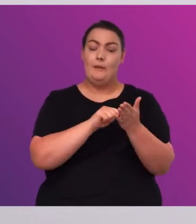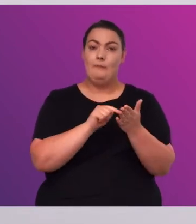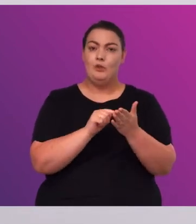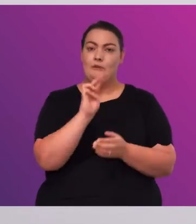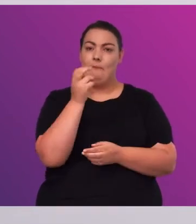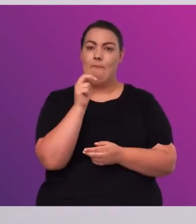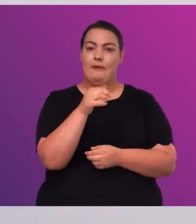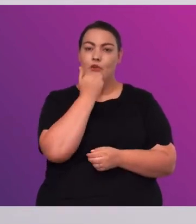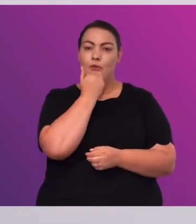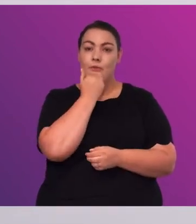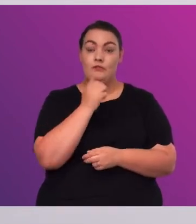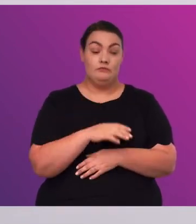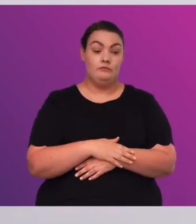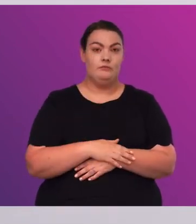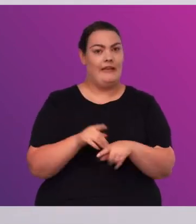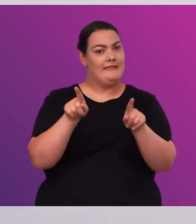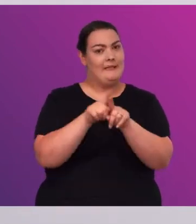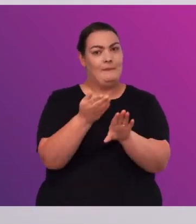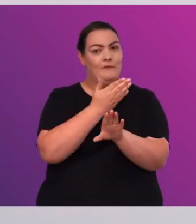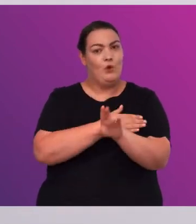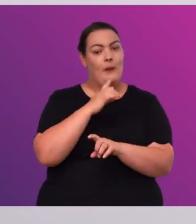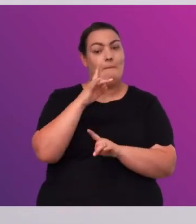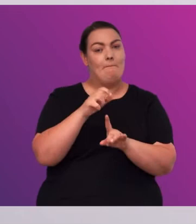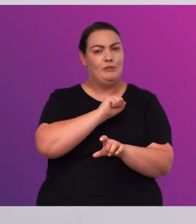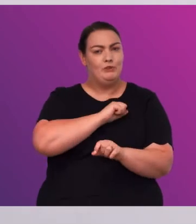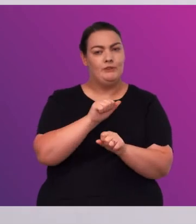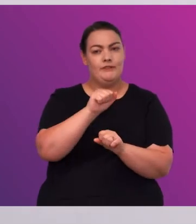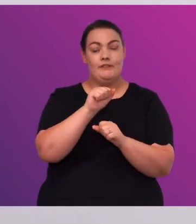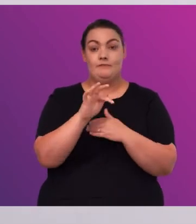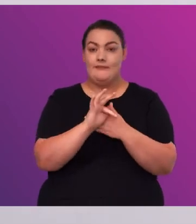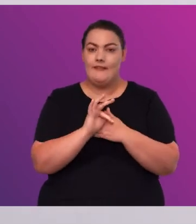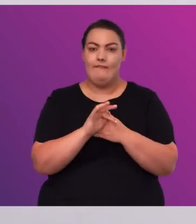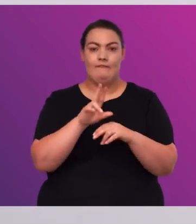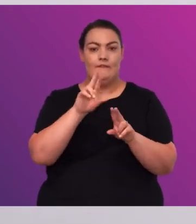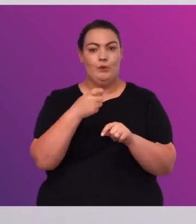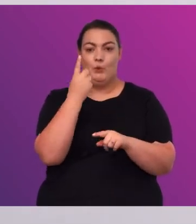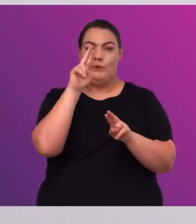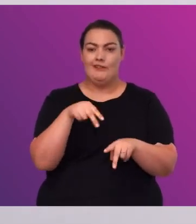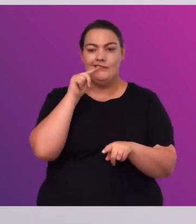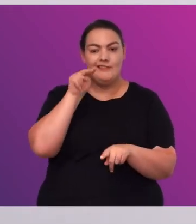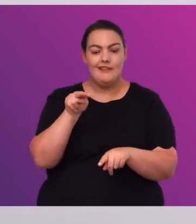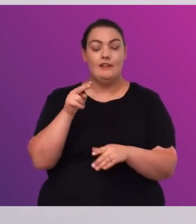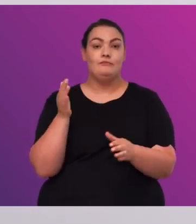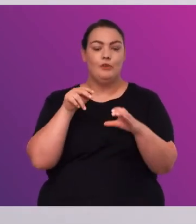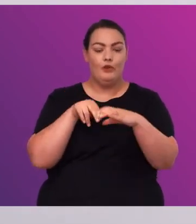number, but remember to always keep it safe and use your hand to cover the screen.